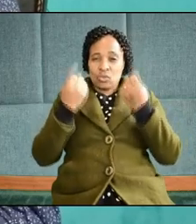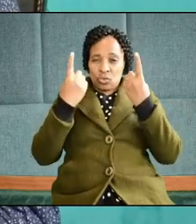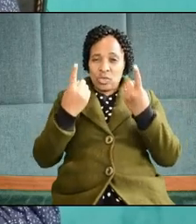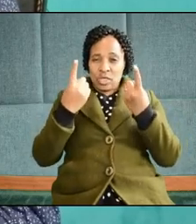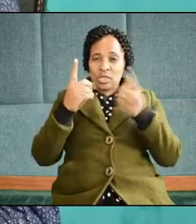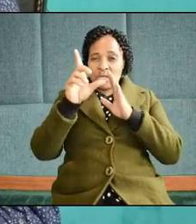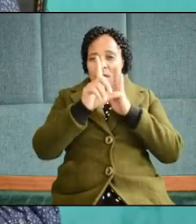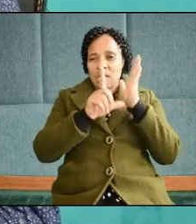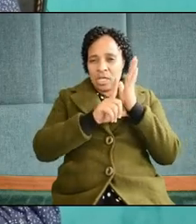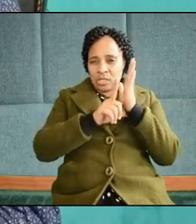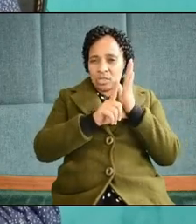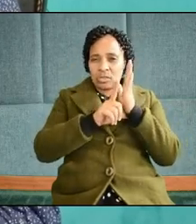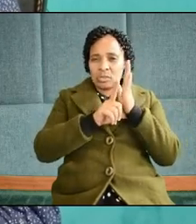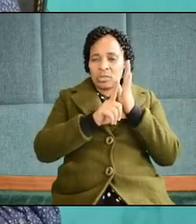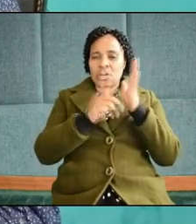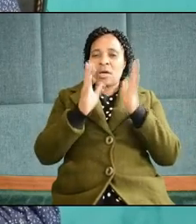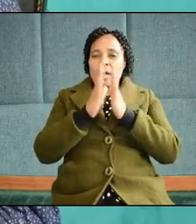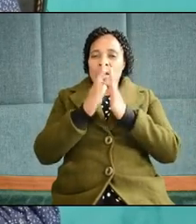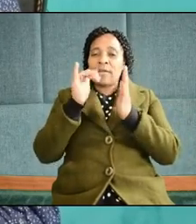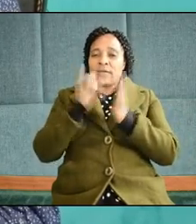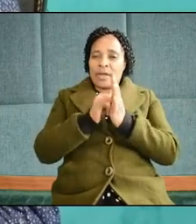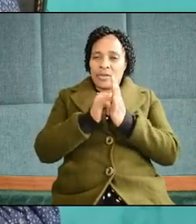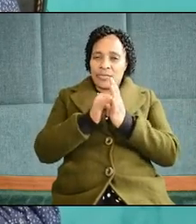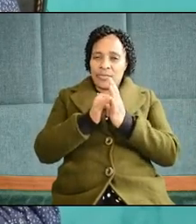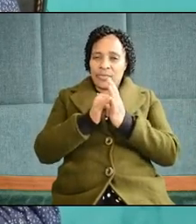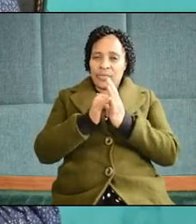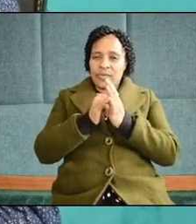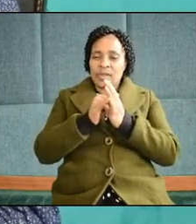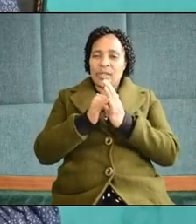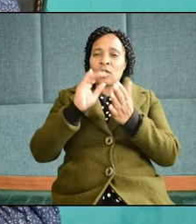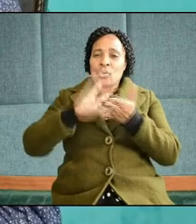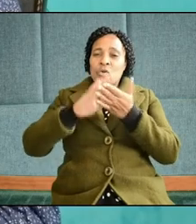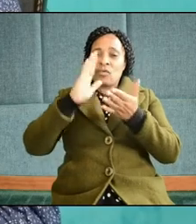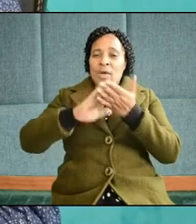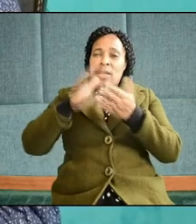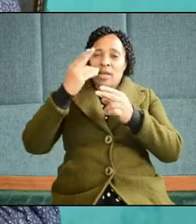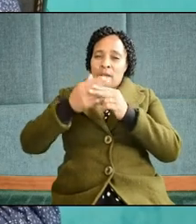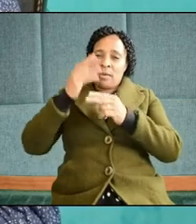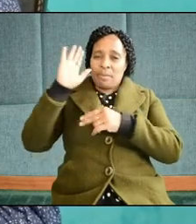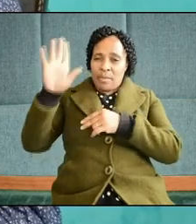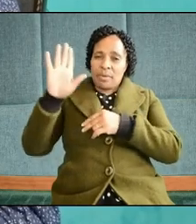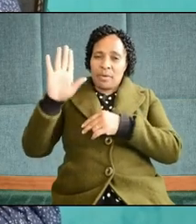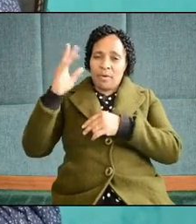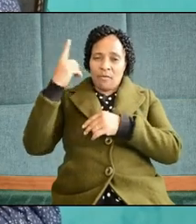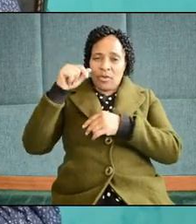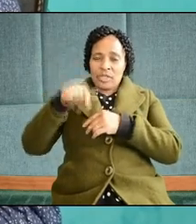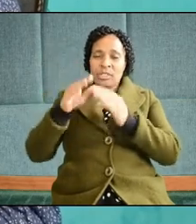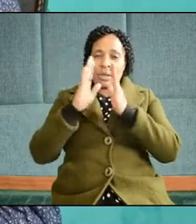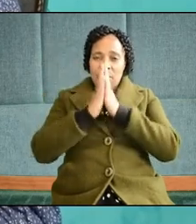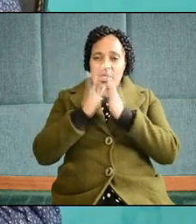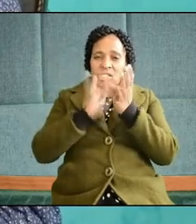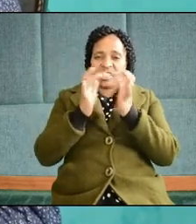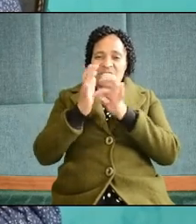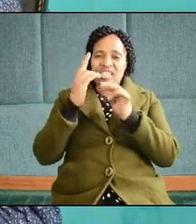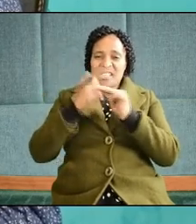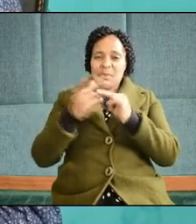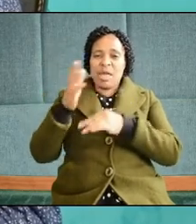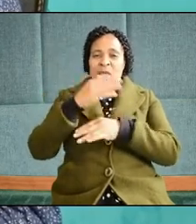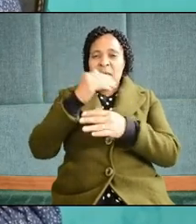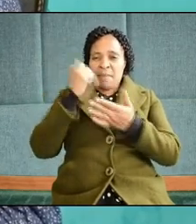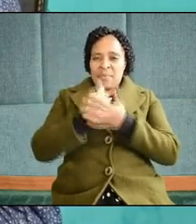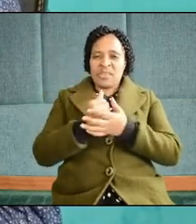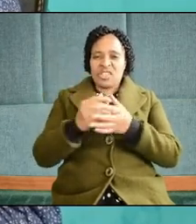the lesson and that they may glorify your name. For this and I pray in Jesus' name. Amen.